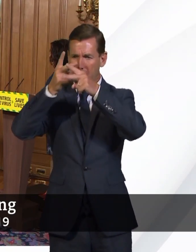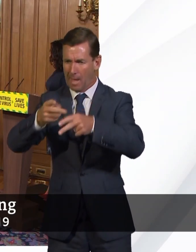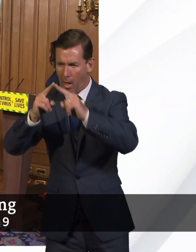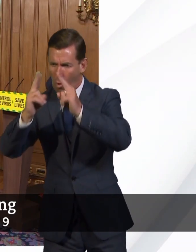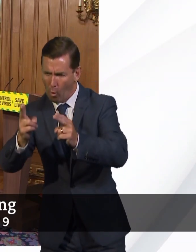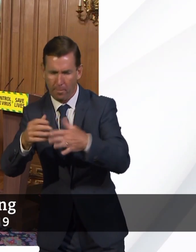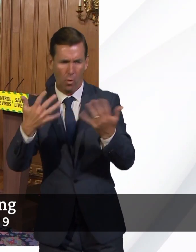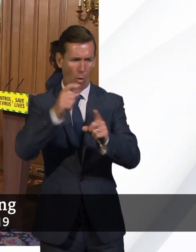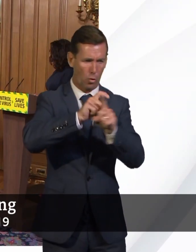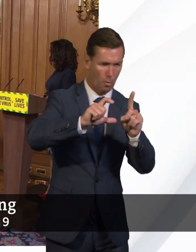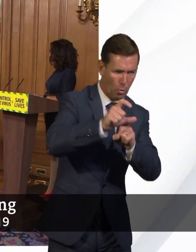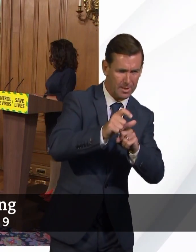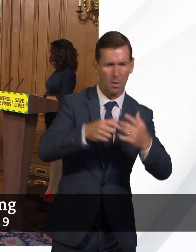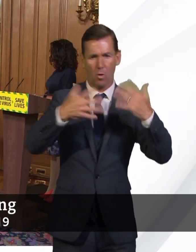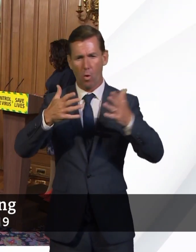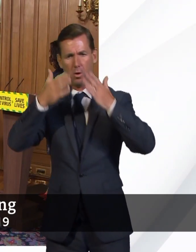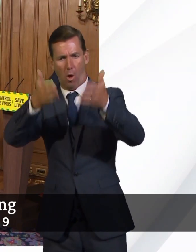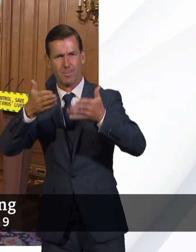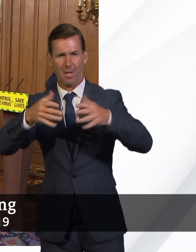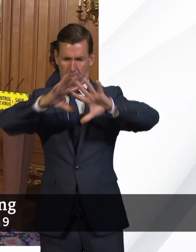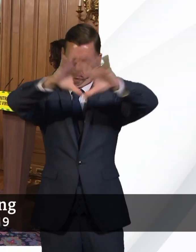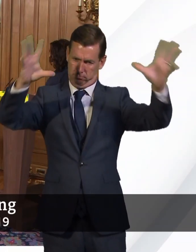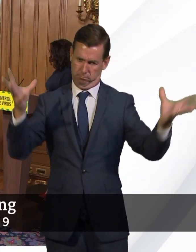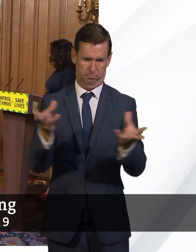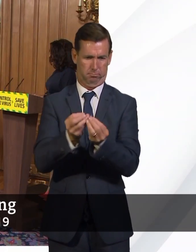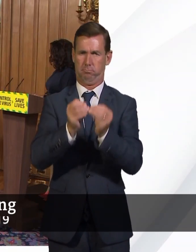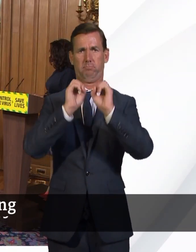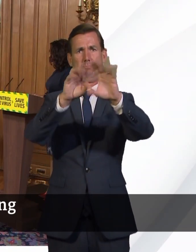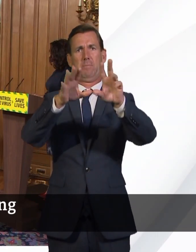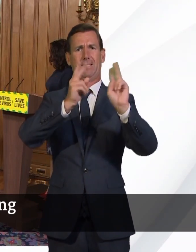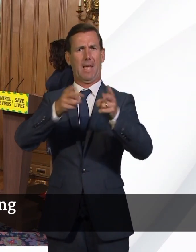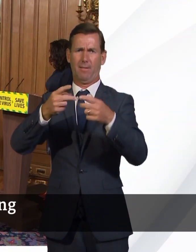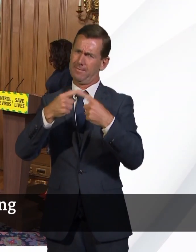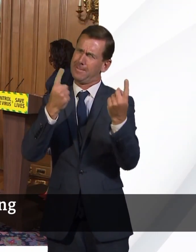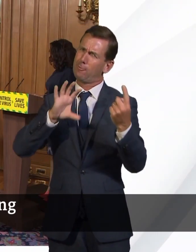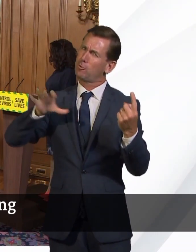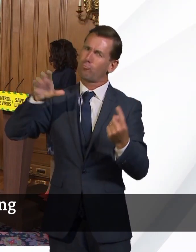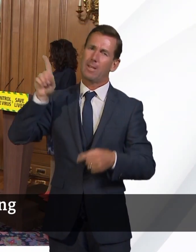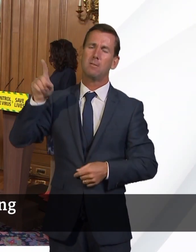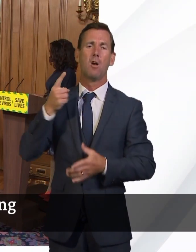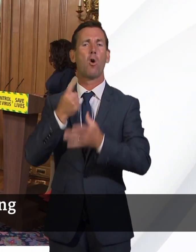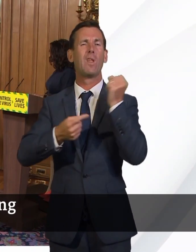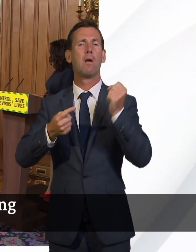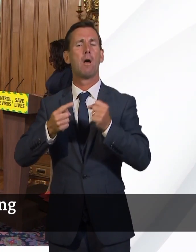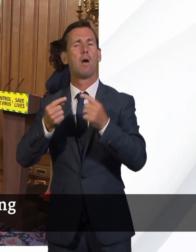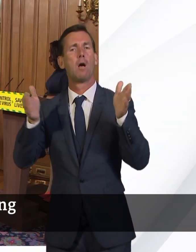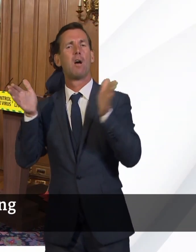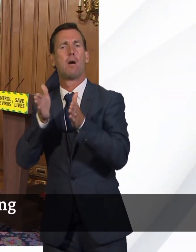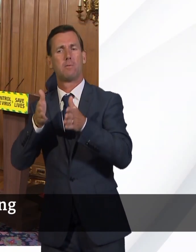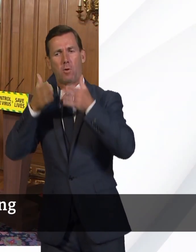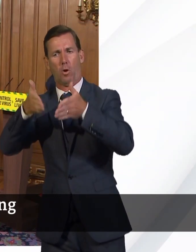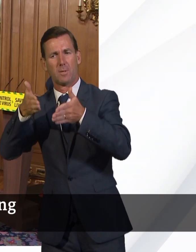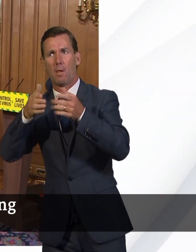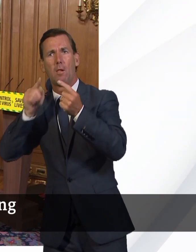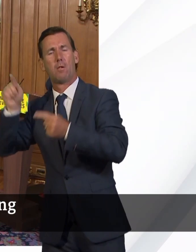wider community or in hospital, into our overall figures. We've taken an approach of maximum transparency, and so